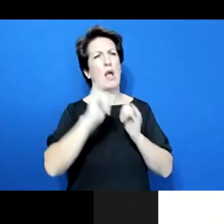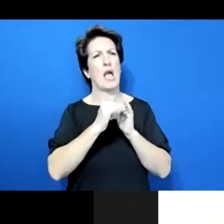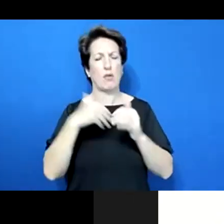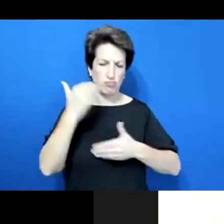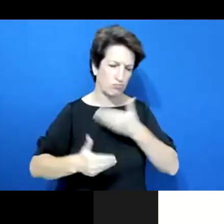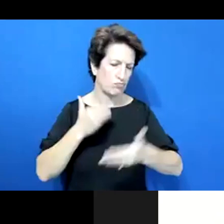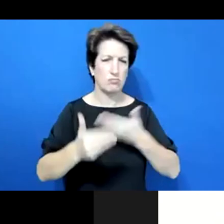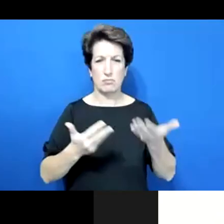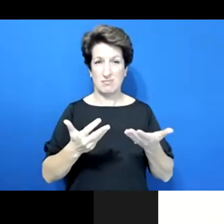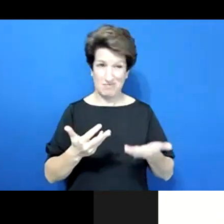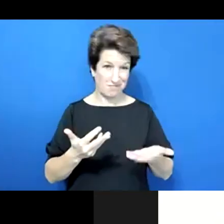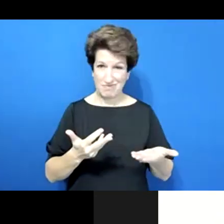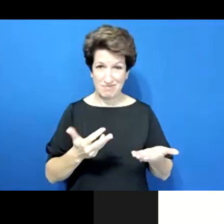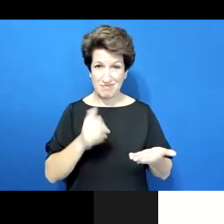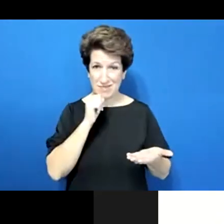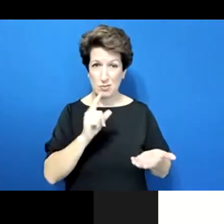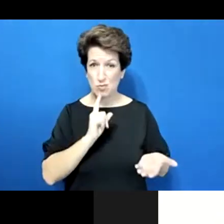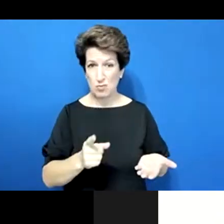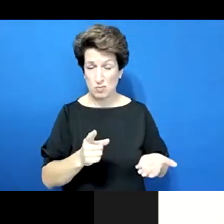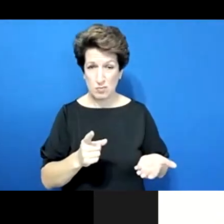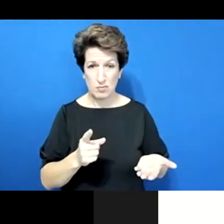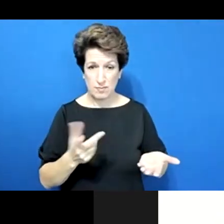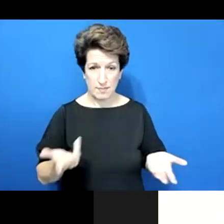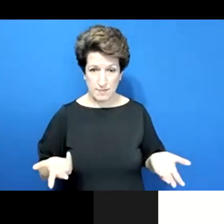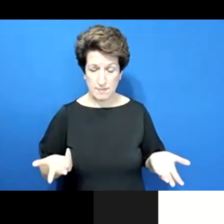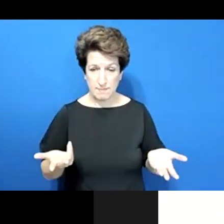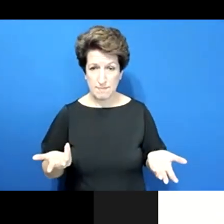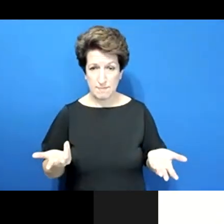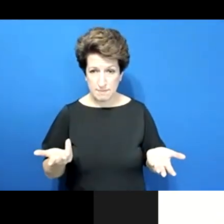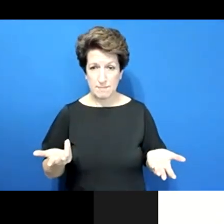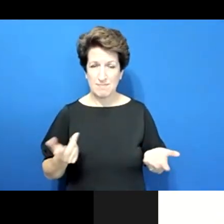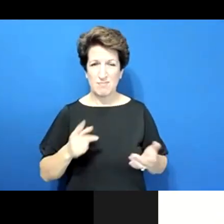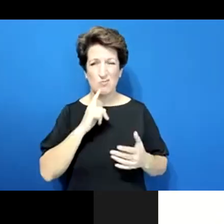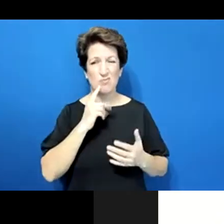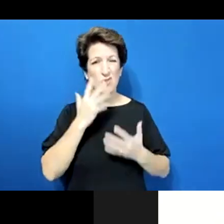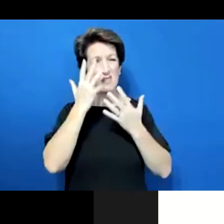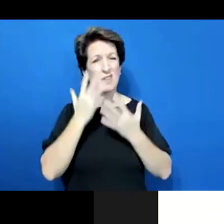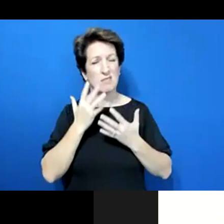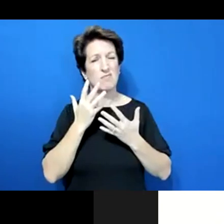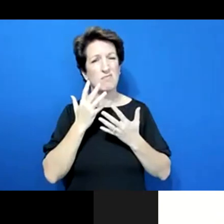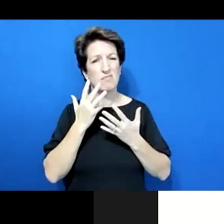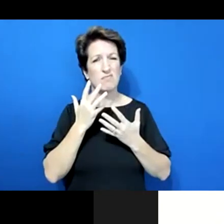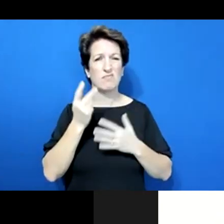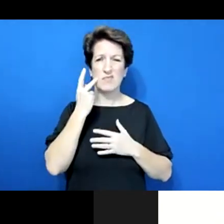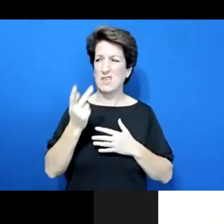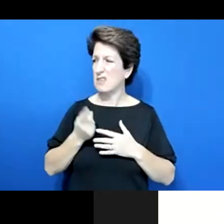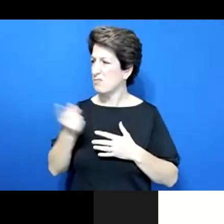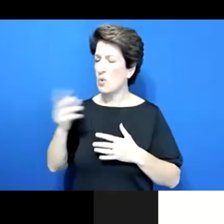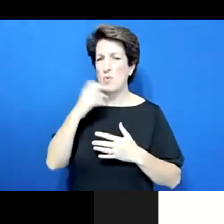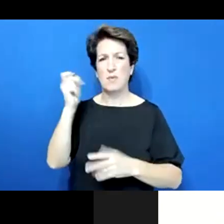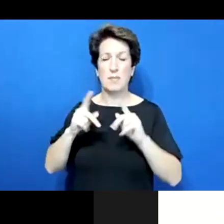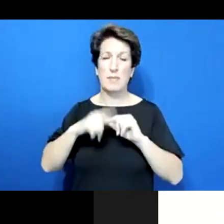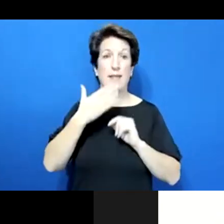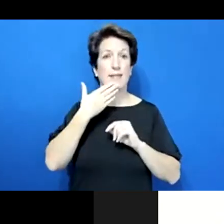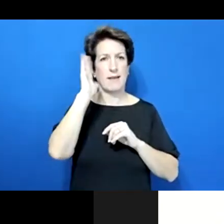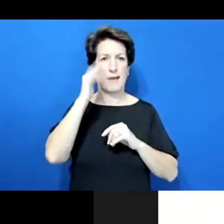they don't. So it was really, really sad to see my seniors like that, but thank God I was